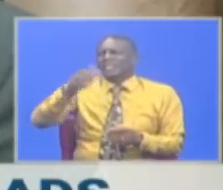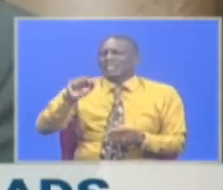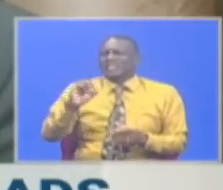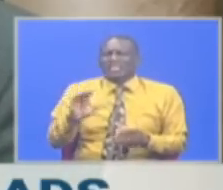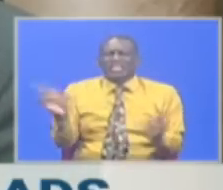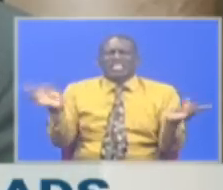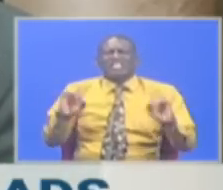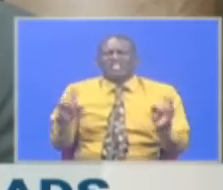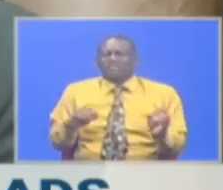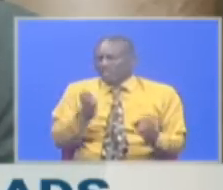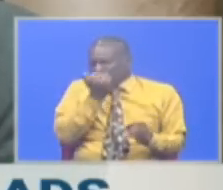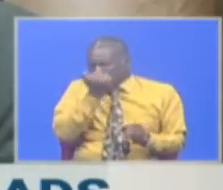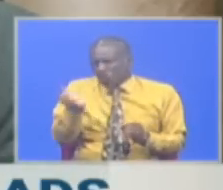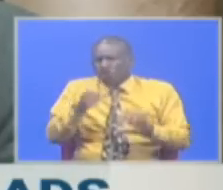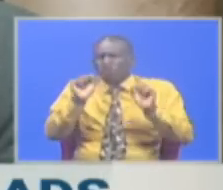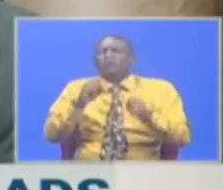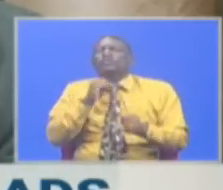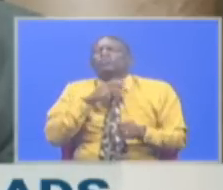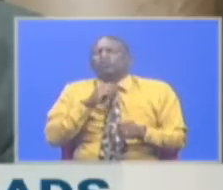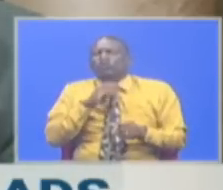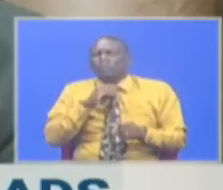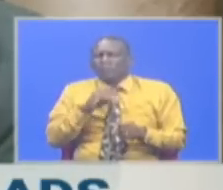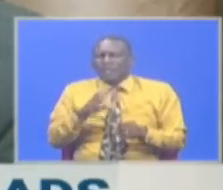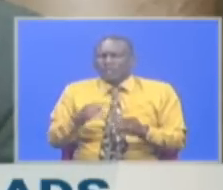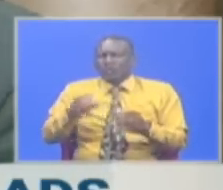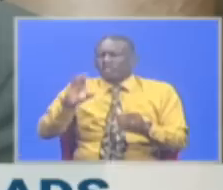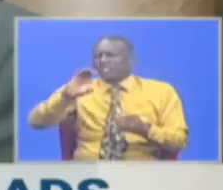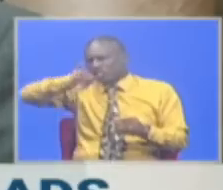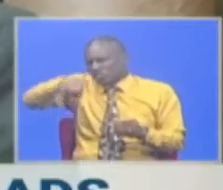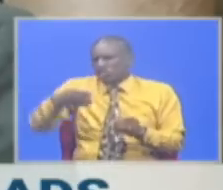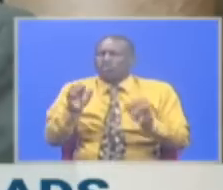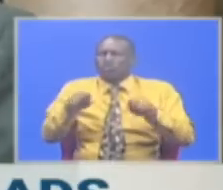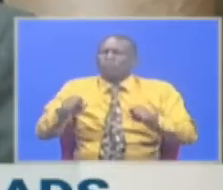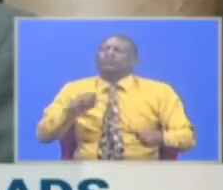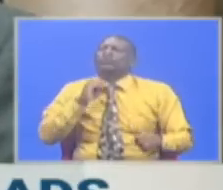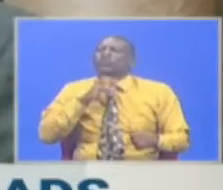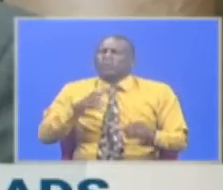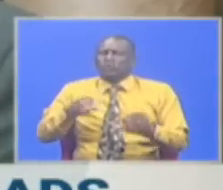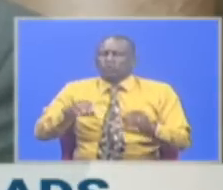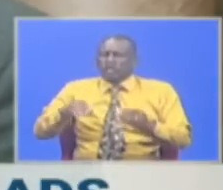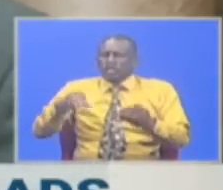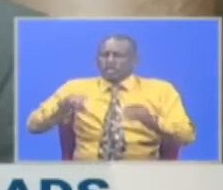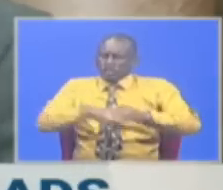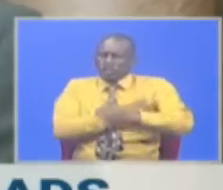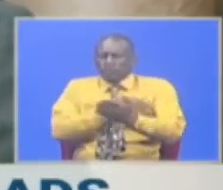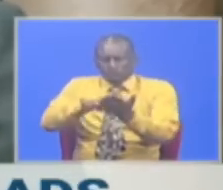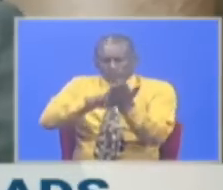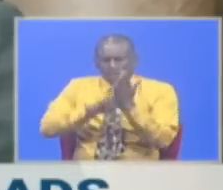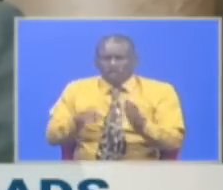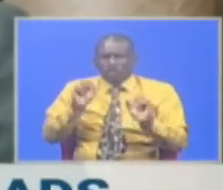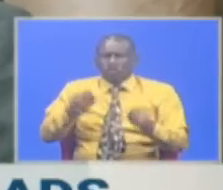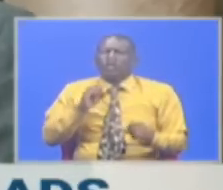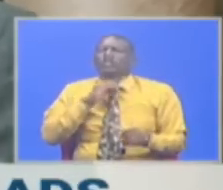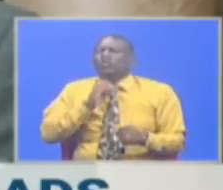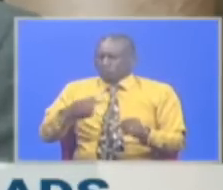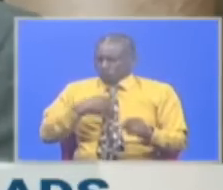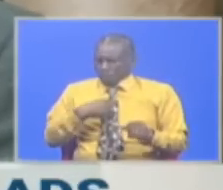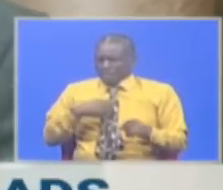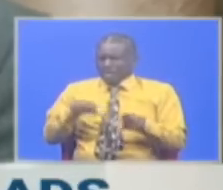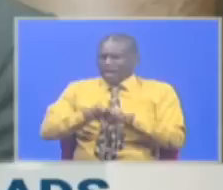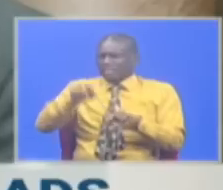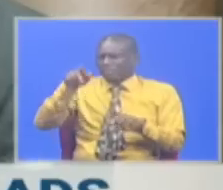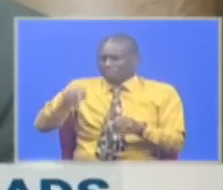on it. You can complain to the Chief Justice, you can complain to the Chief Registrar, you can complain even to me as the principal